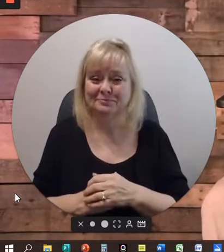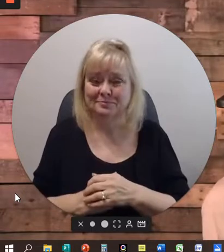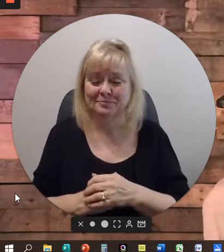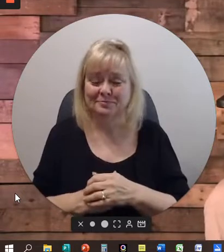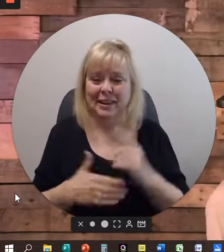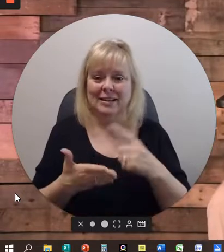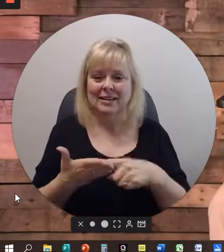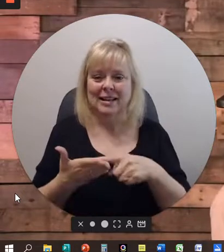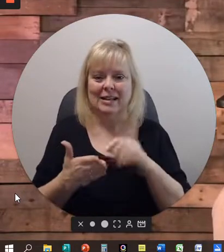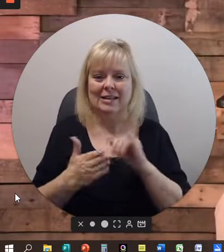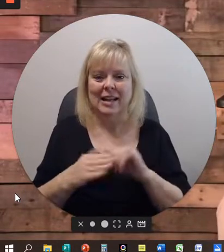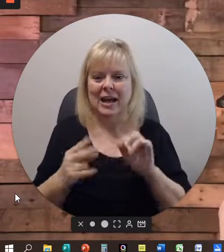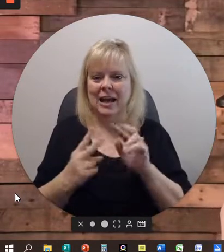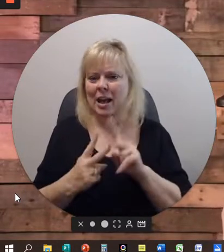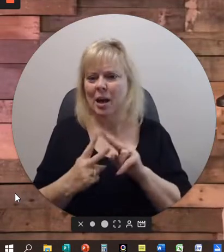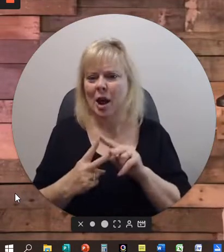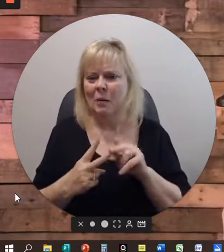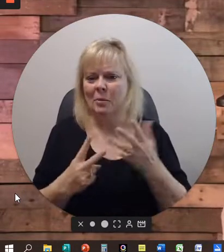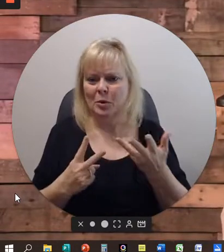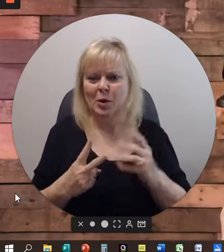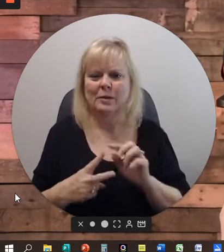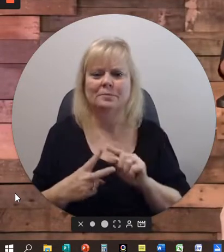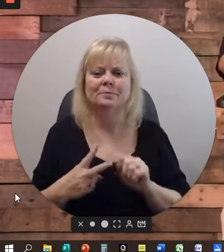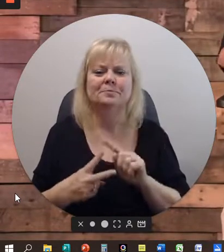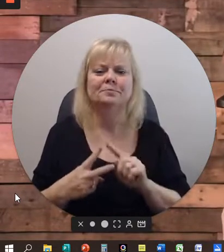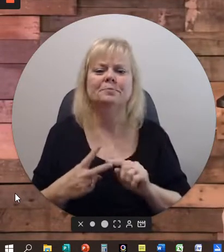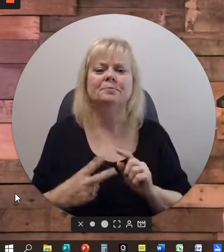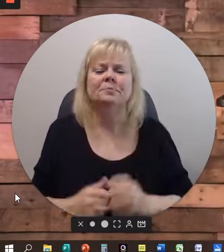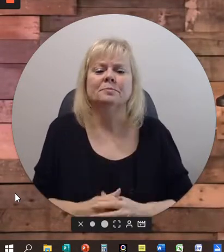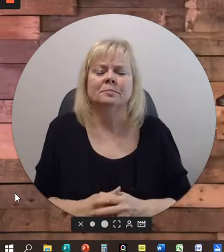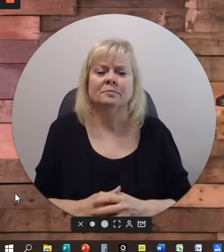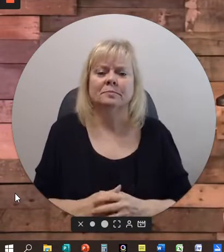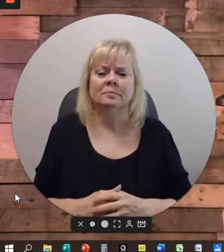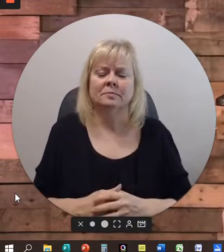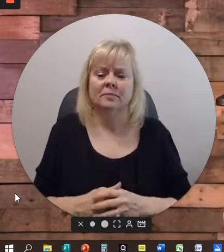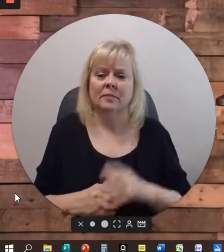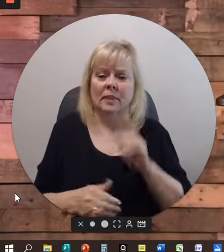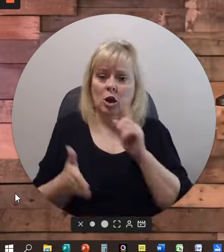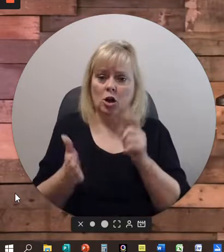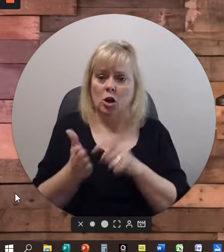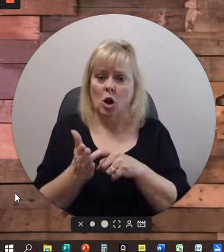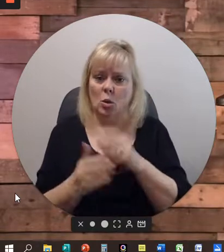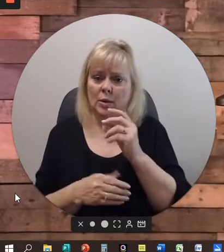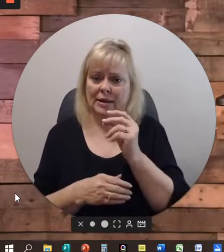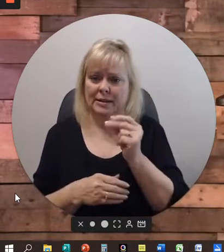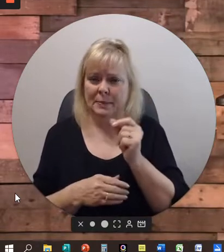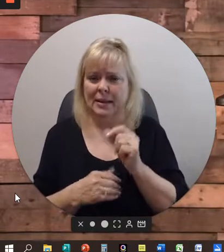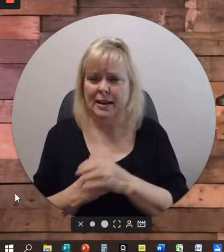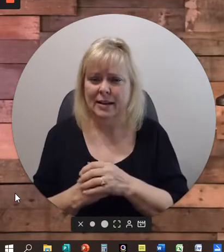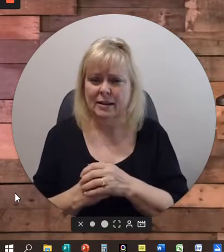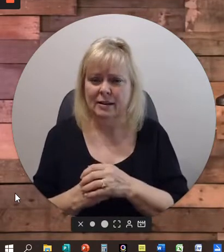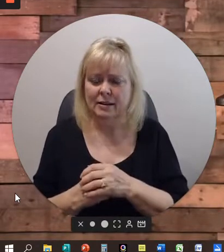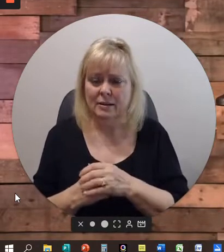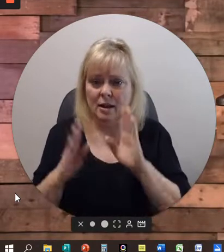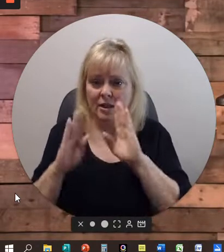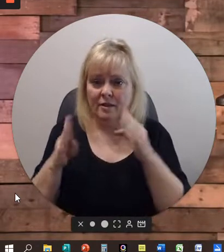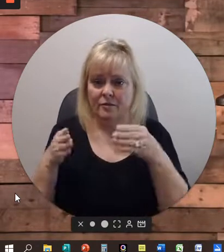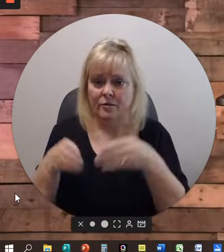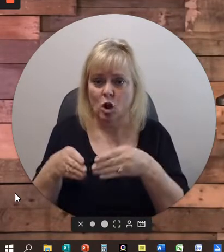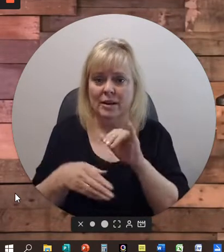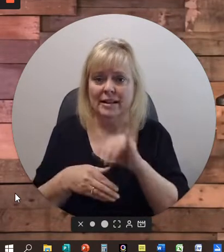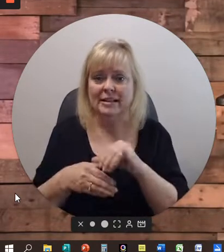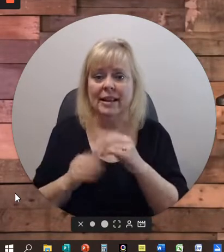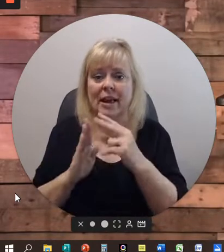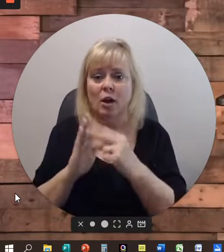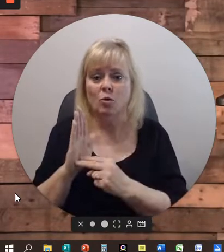of different ways. Notice immediately that the focus in this reading from the second chapter